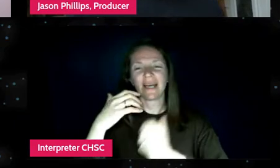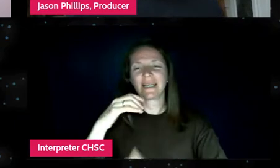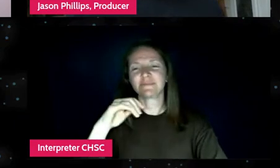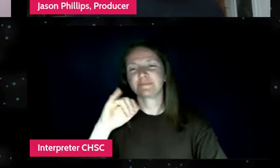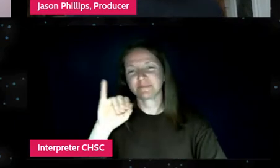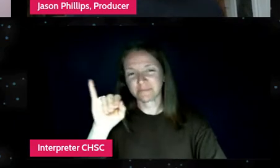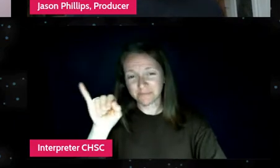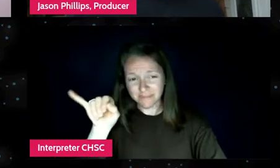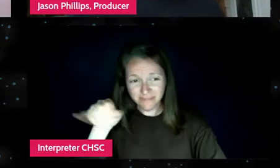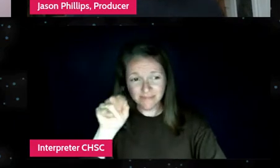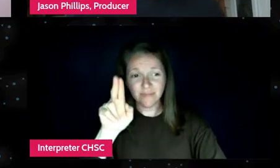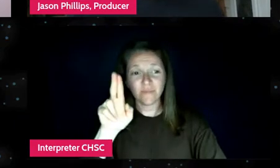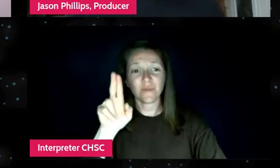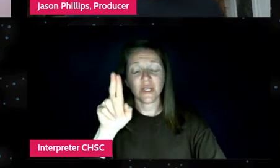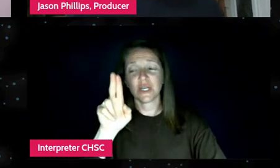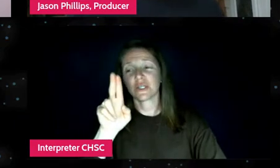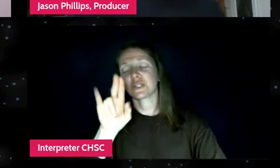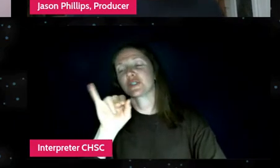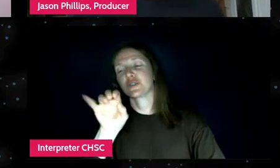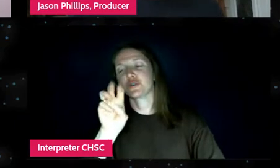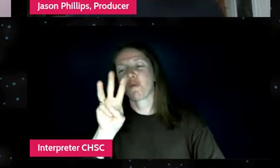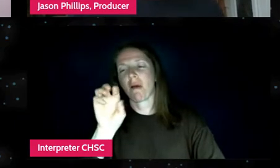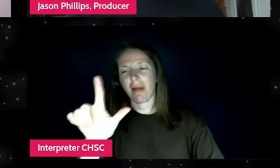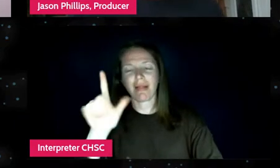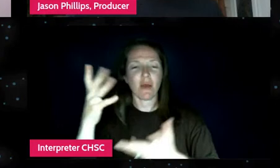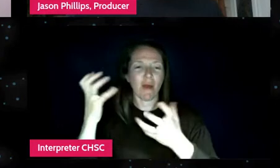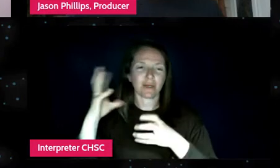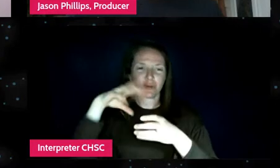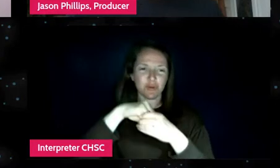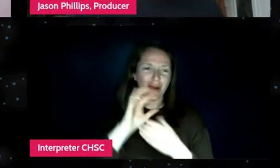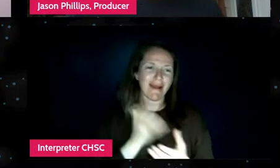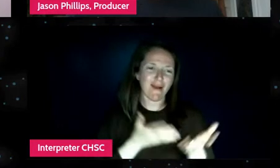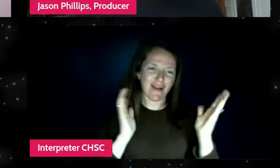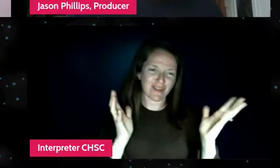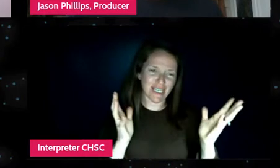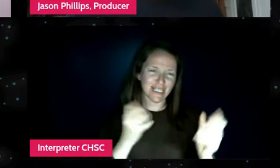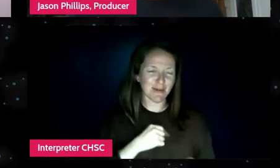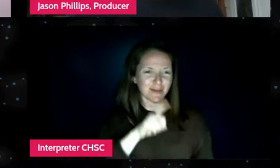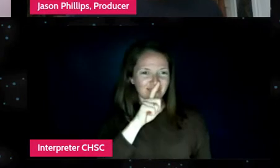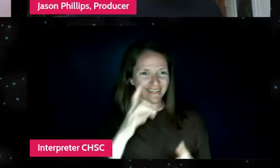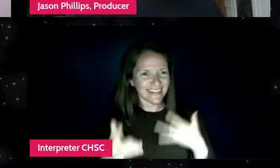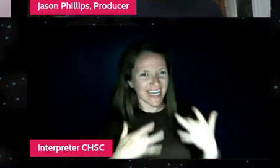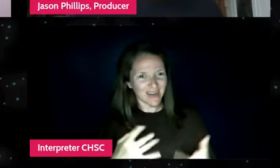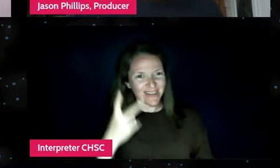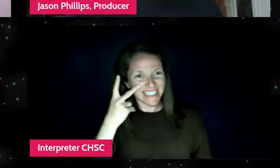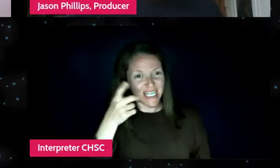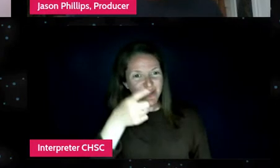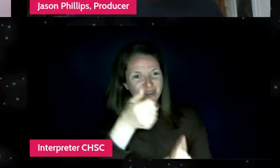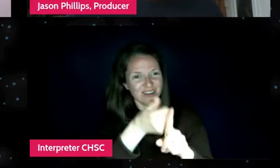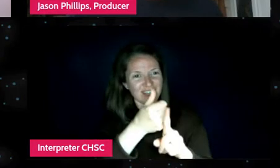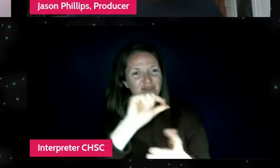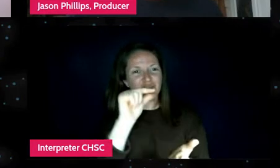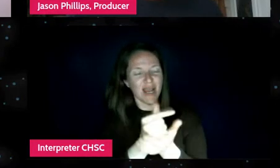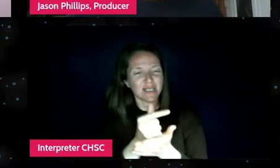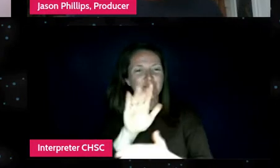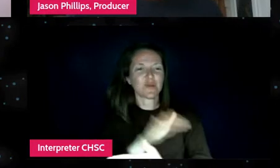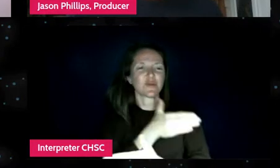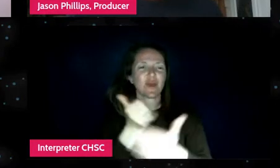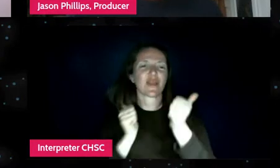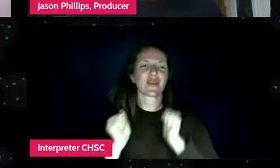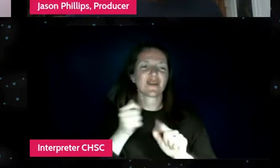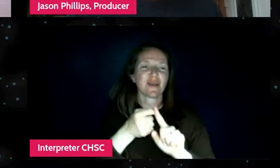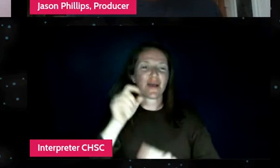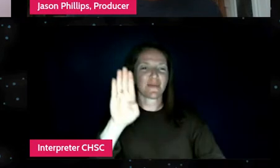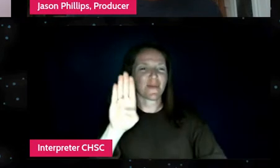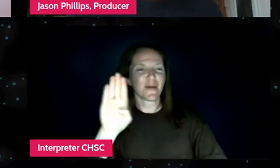the conversation and start by saying that I was excited to see that you are a graduate of the musical theater program at Baldwin